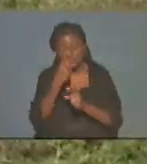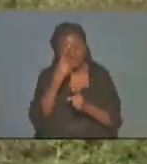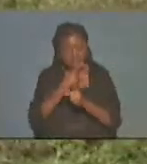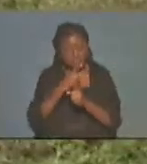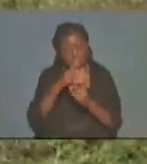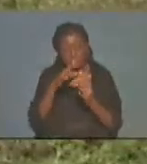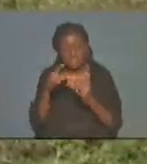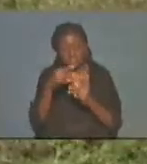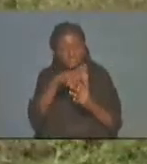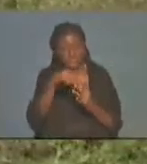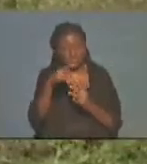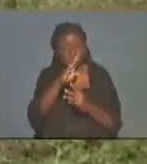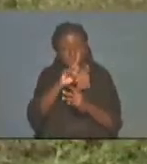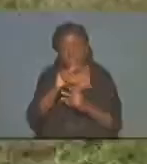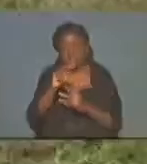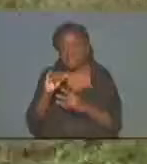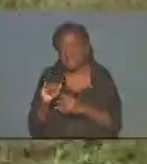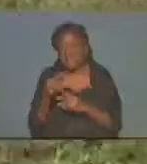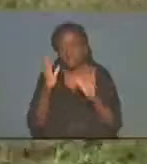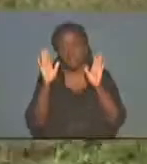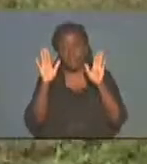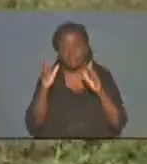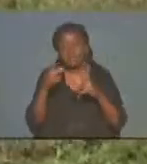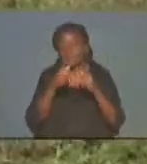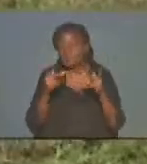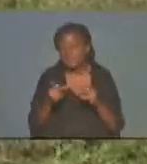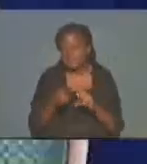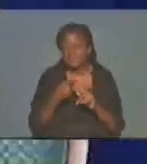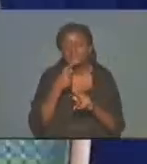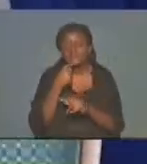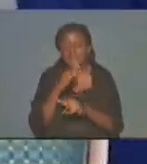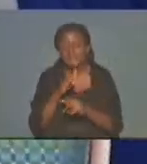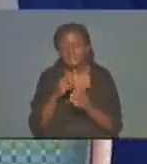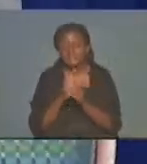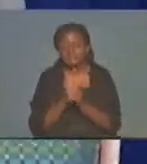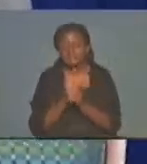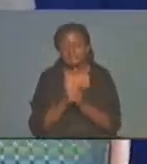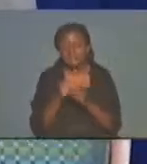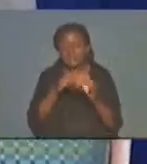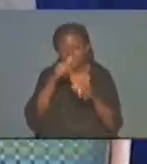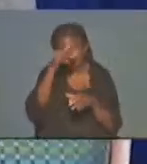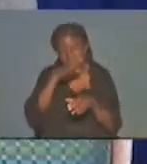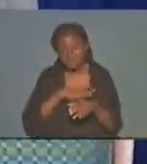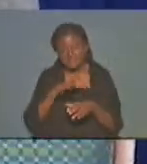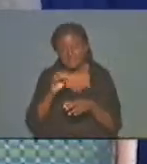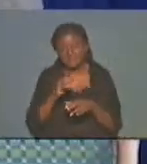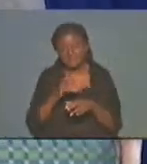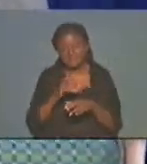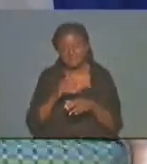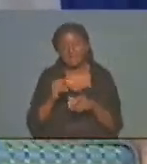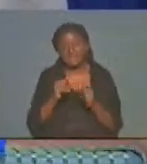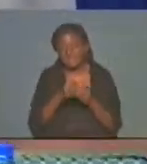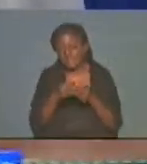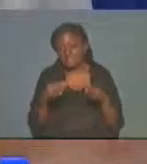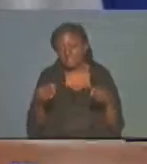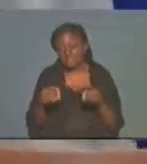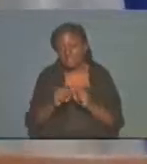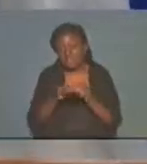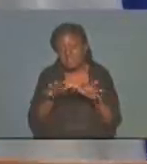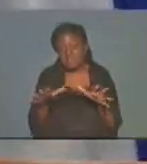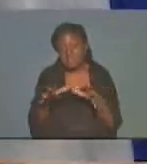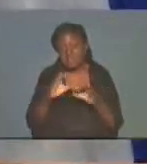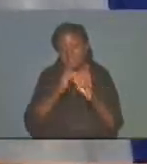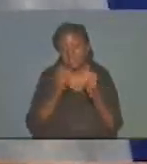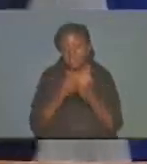select BTVI. It's a wonderful place to be. Chairman of the Broadcasting Corporation of the Bahamas,